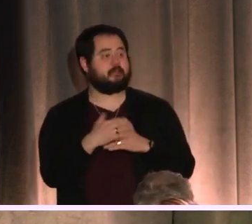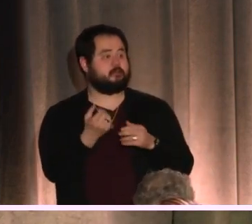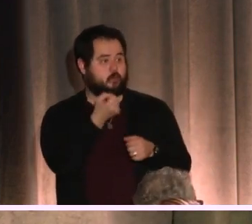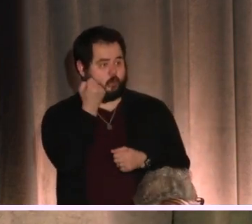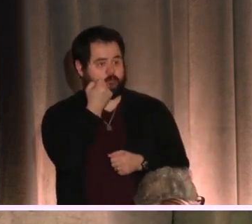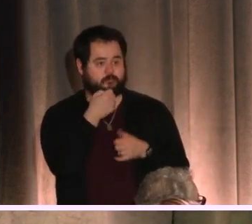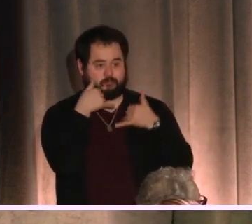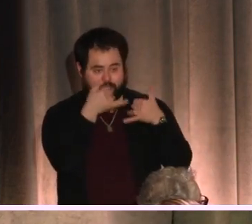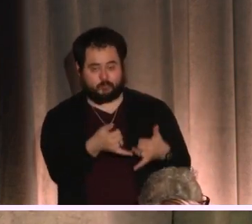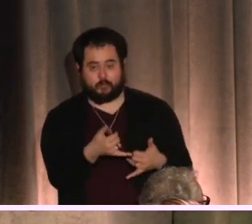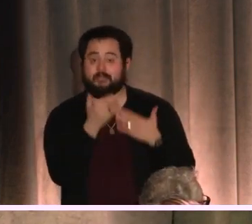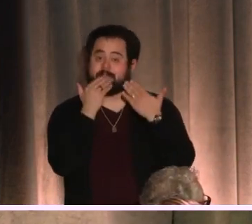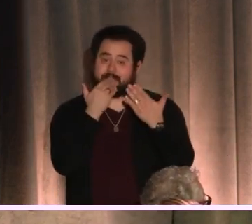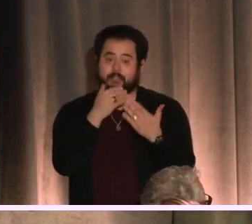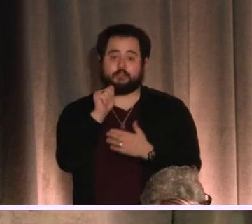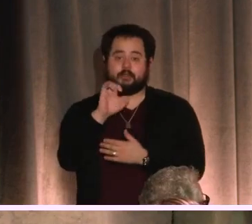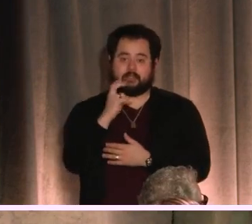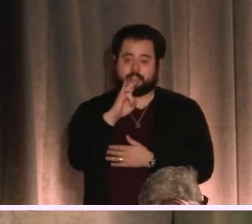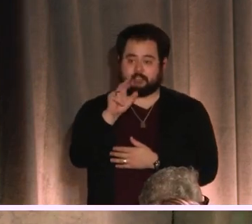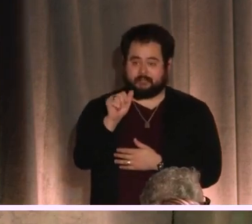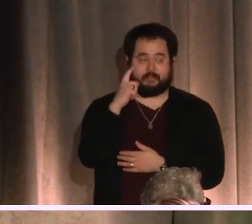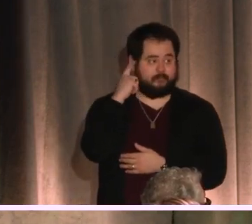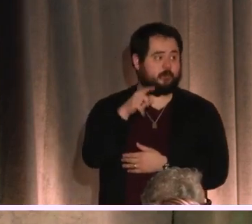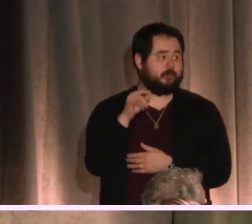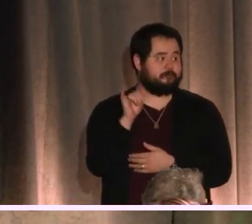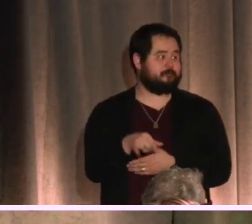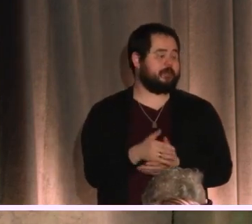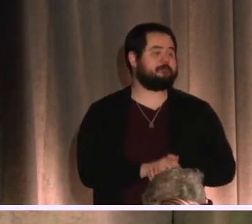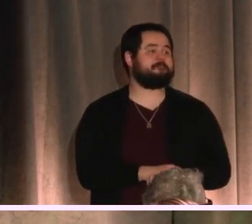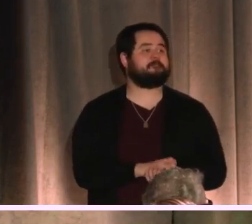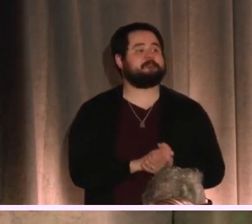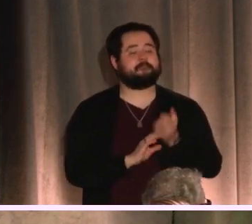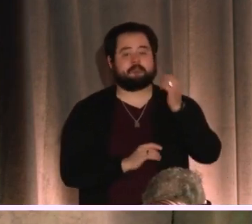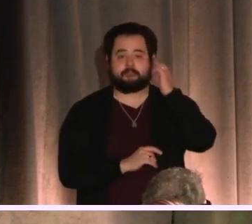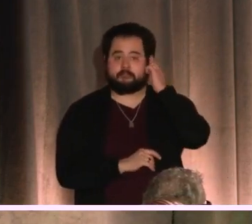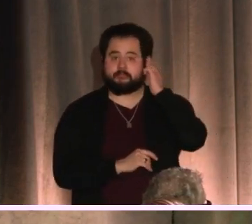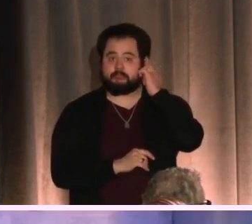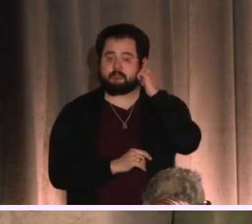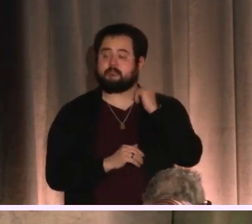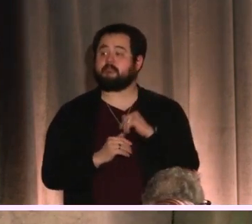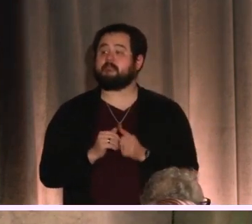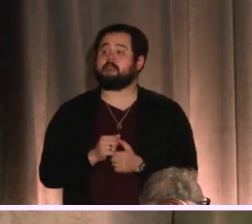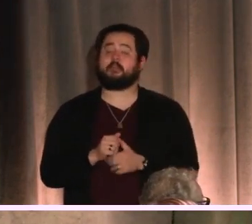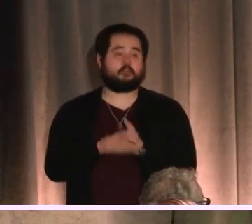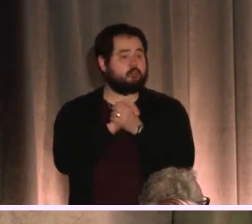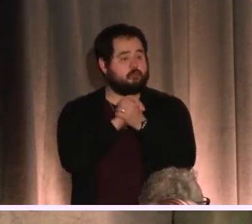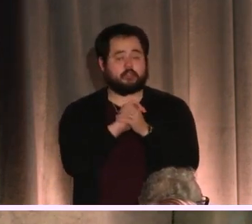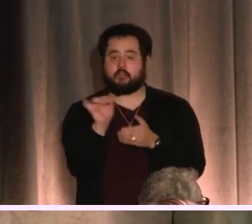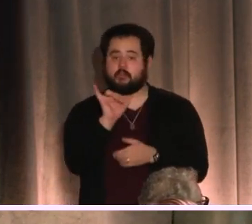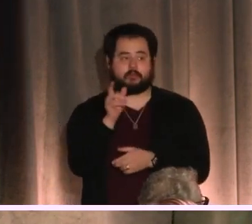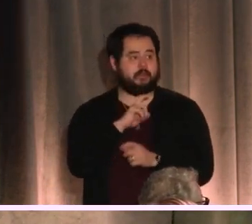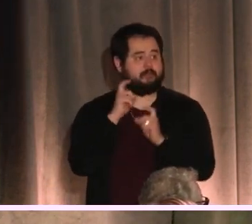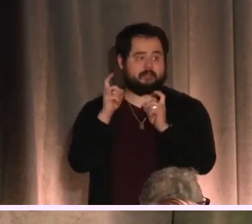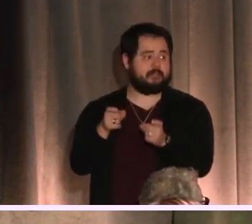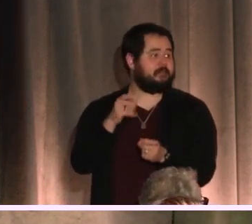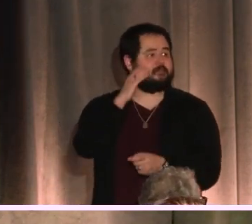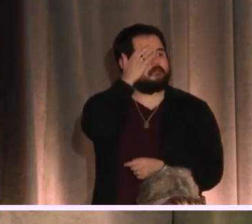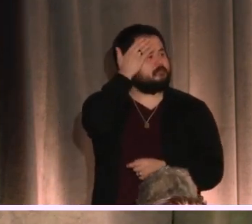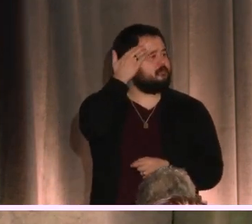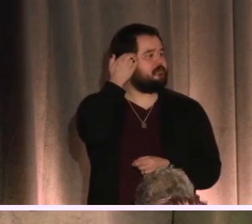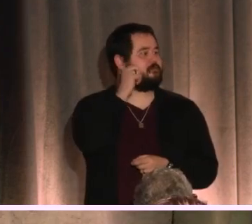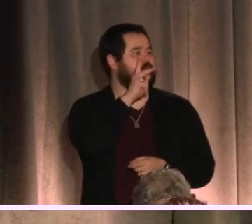award. So thank you, Achieva, for that. Fellow congratulations go to she's back there somewhere,